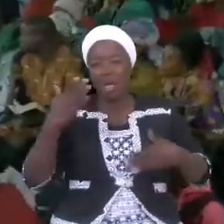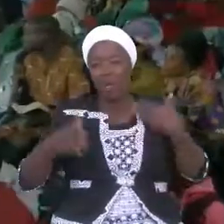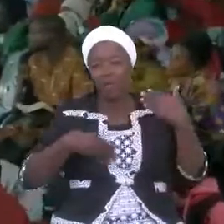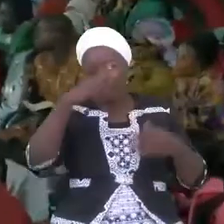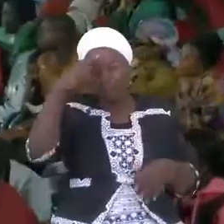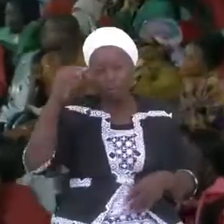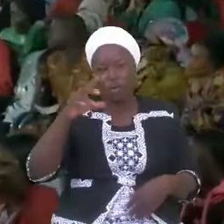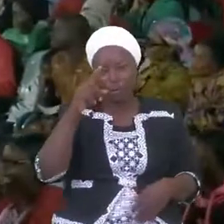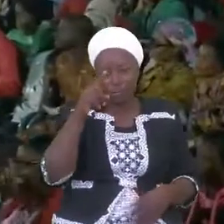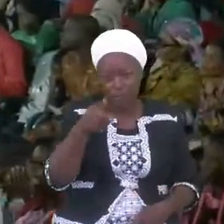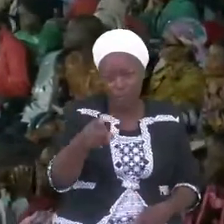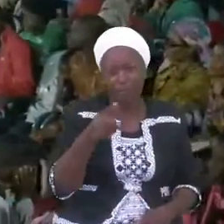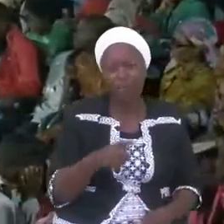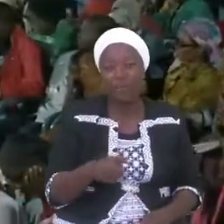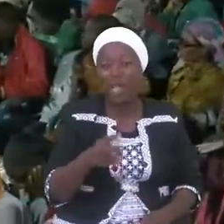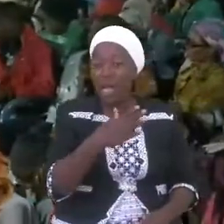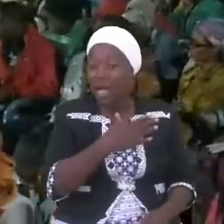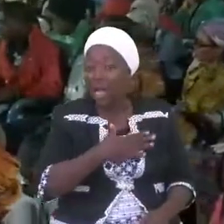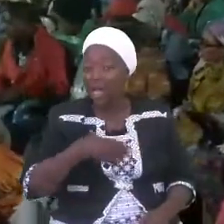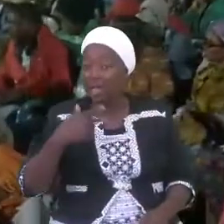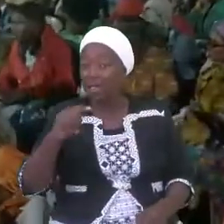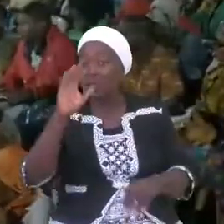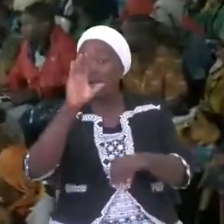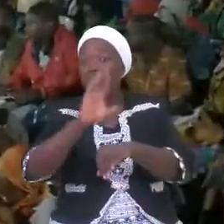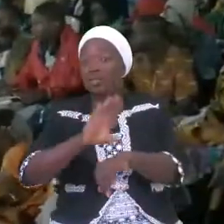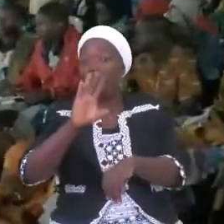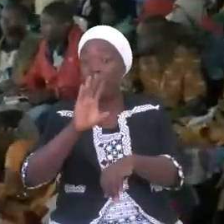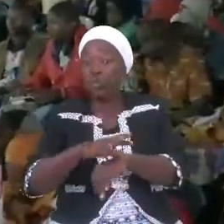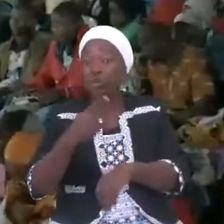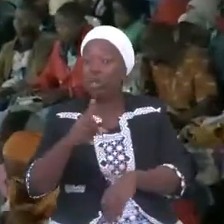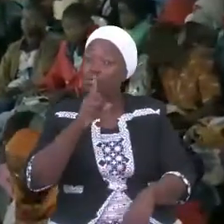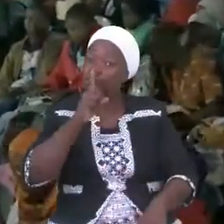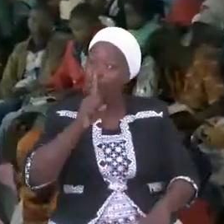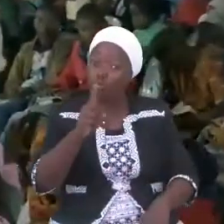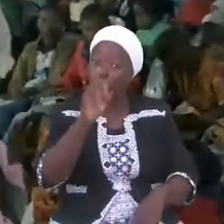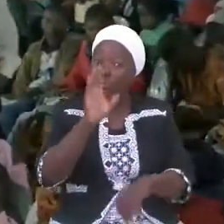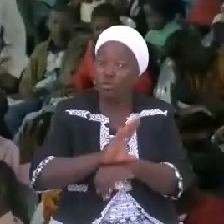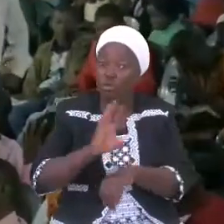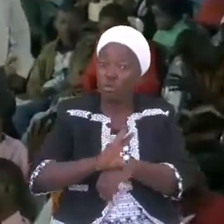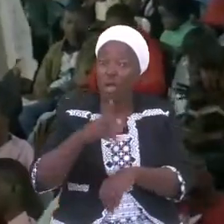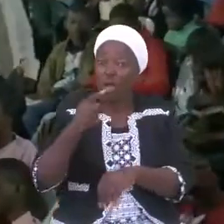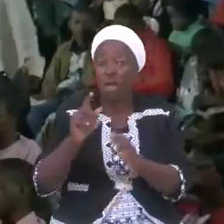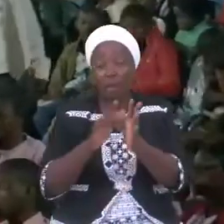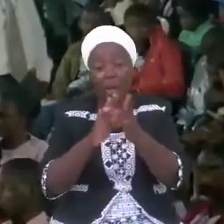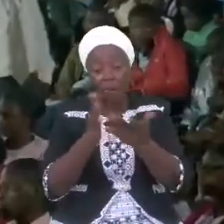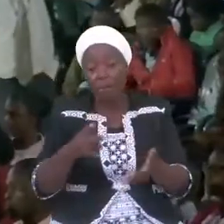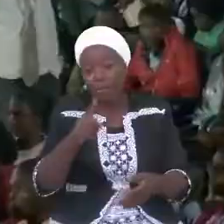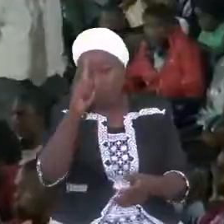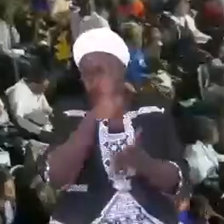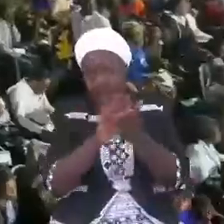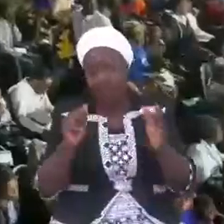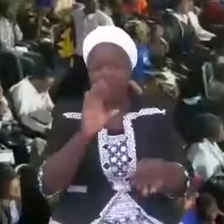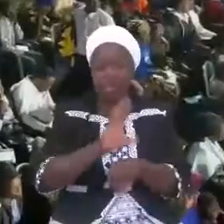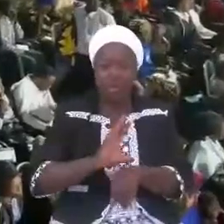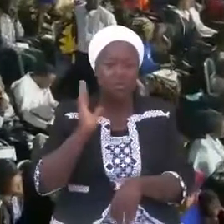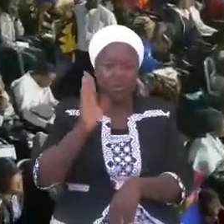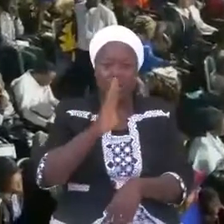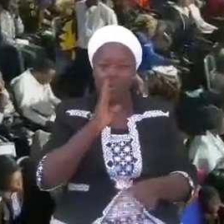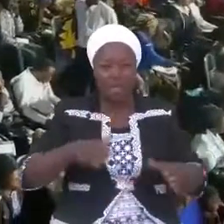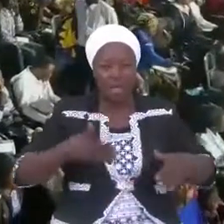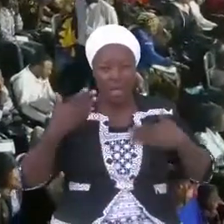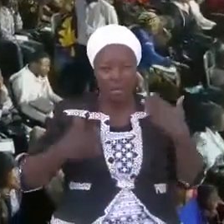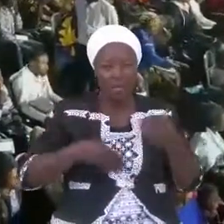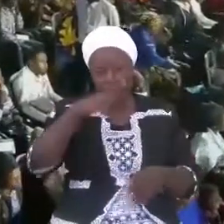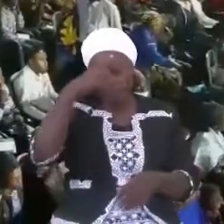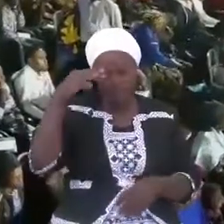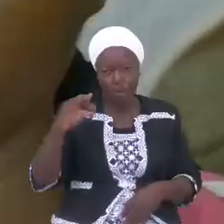you. And the church, the true church, the Bible-believing church, will rejoice